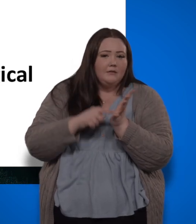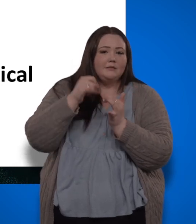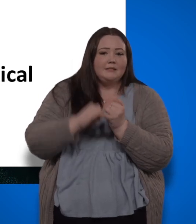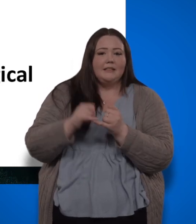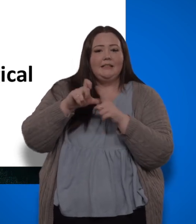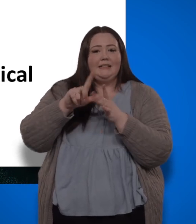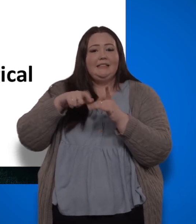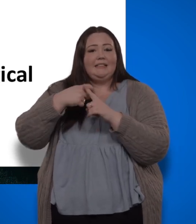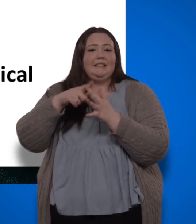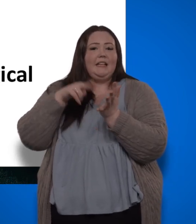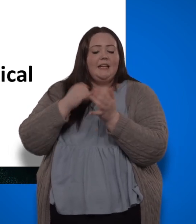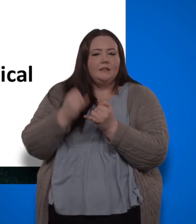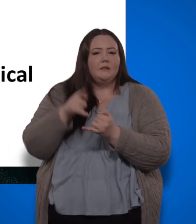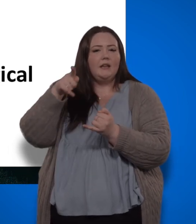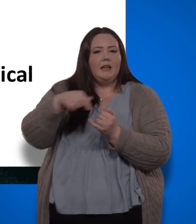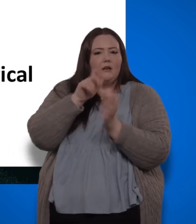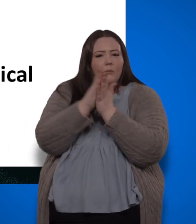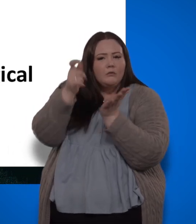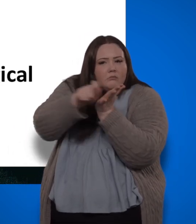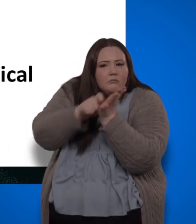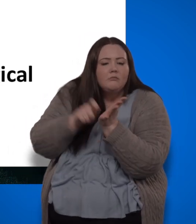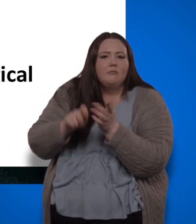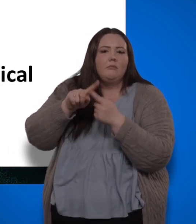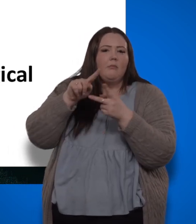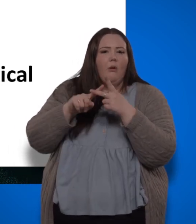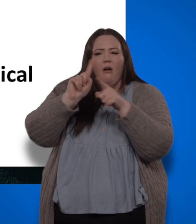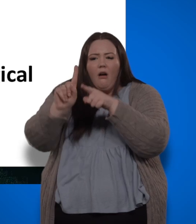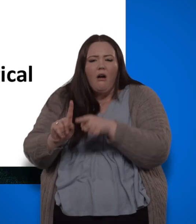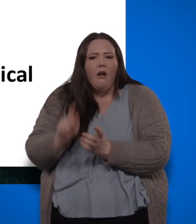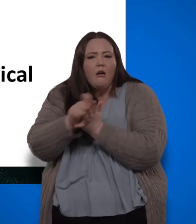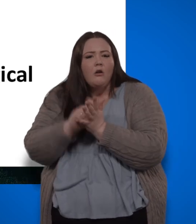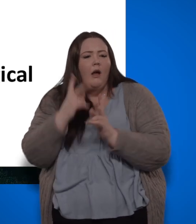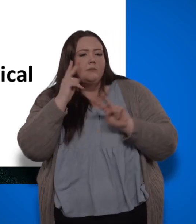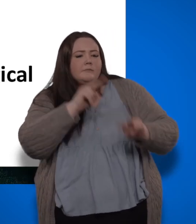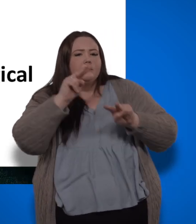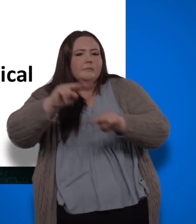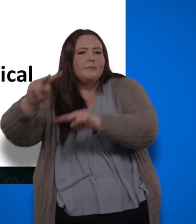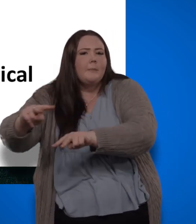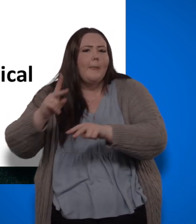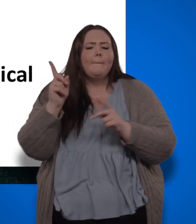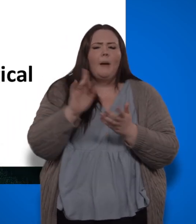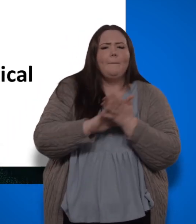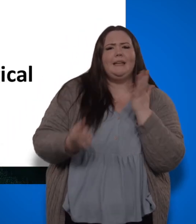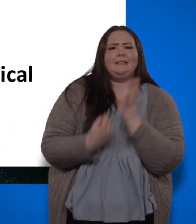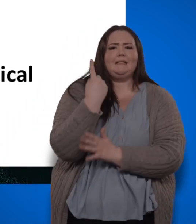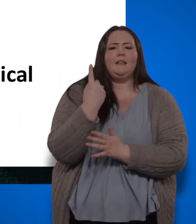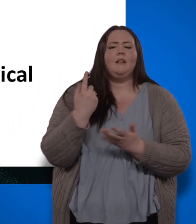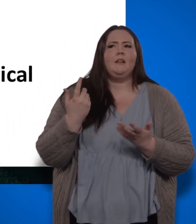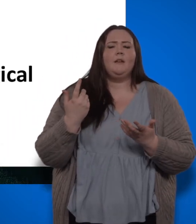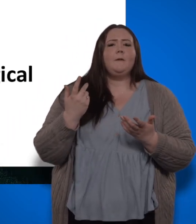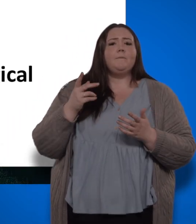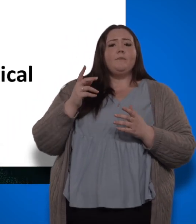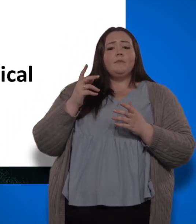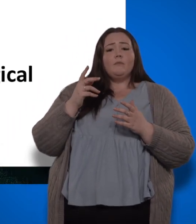Industrial Revolution, and William Blake about the Dark Satanic Mills, and so on and so on. But what has happened here is that for more